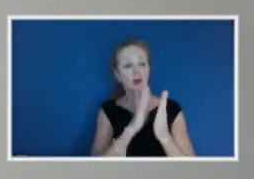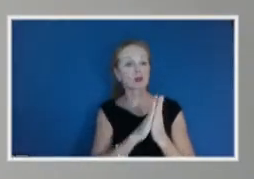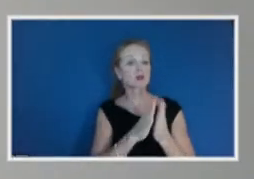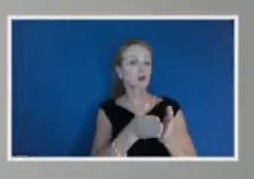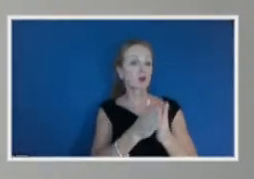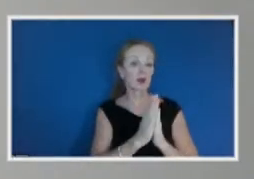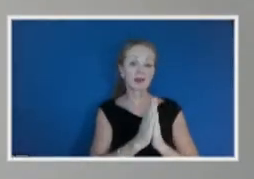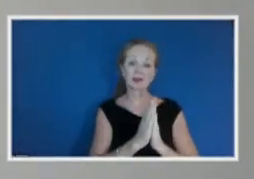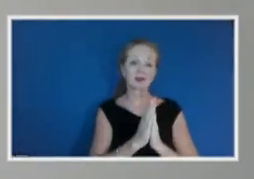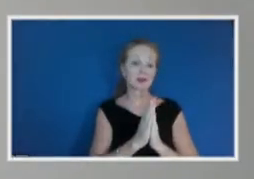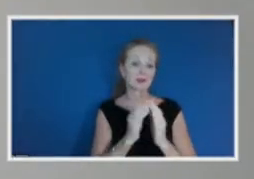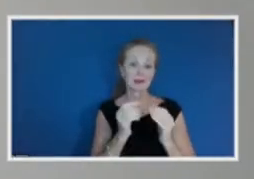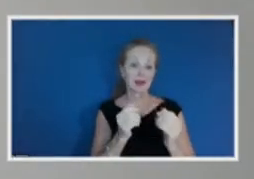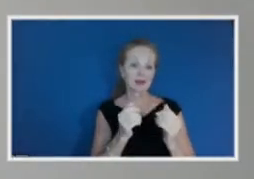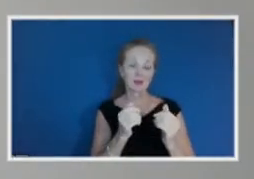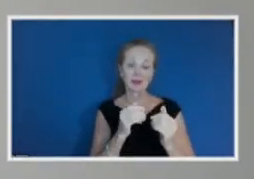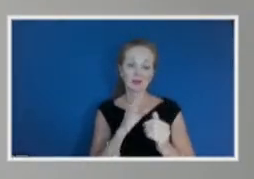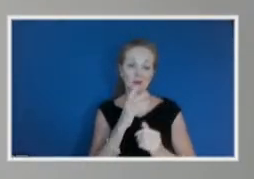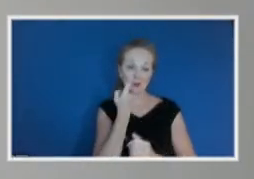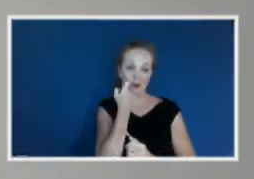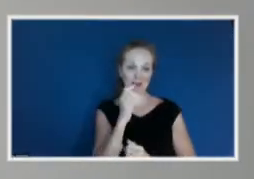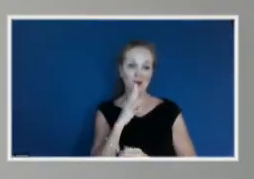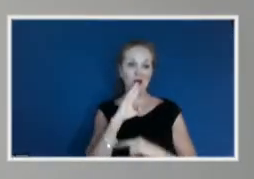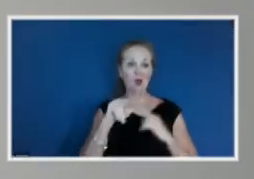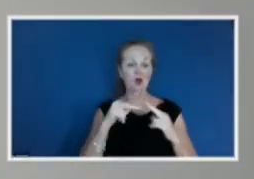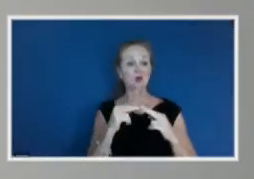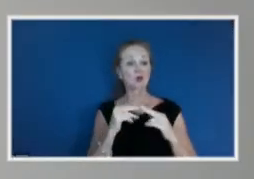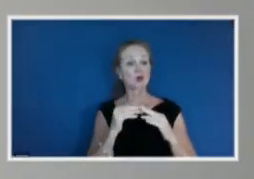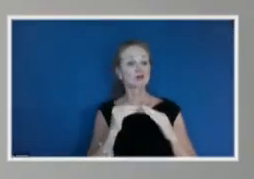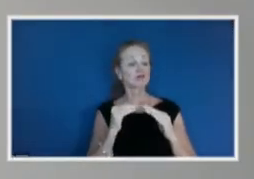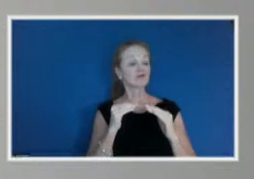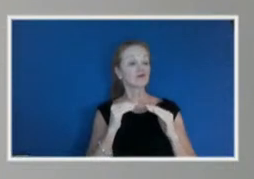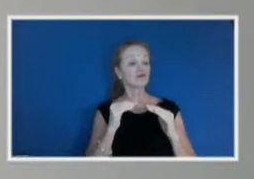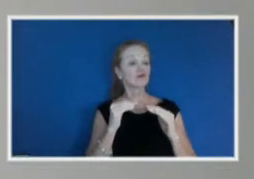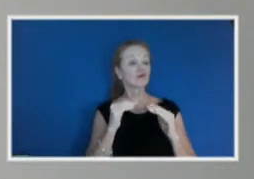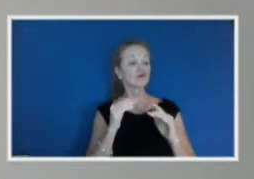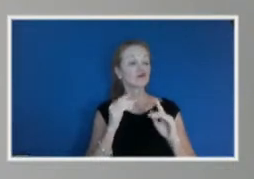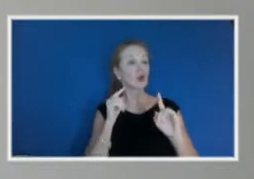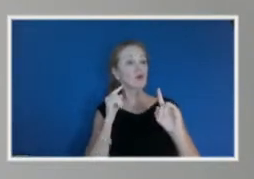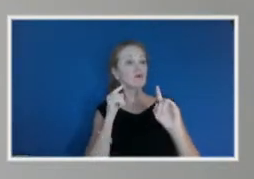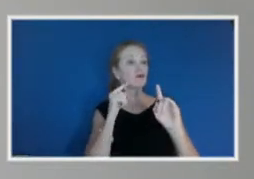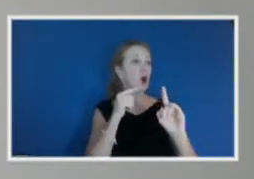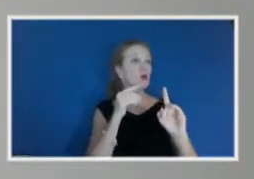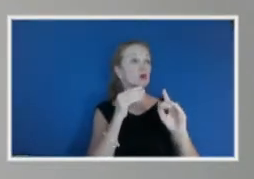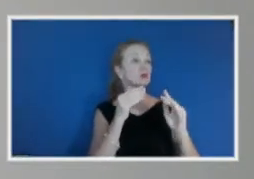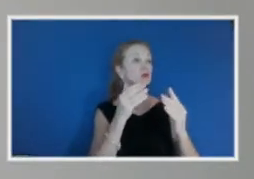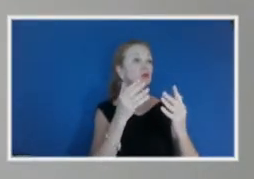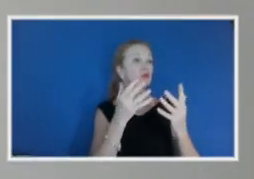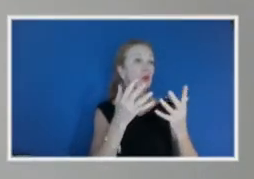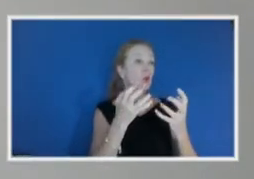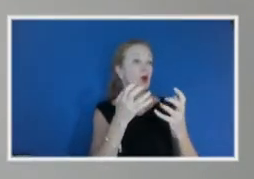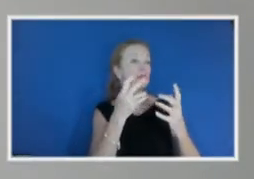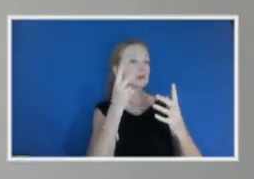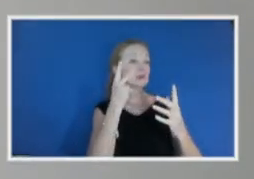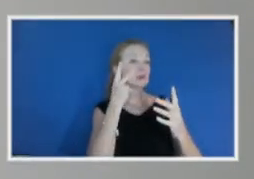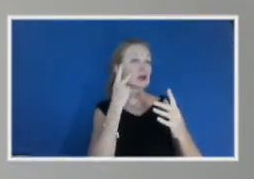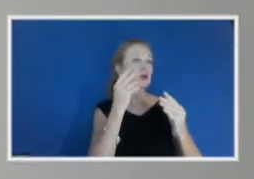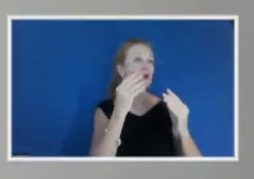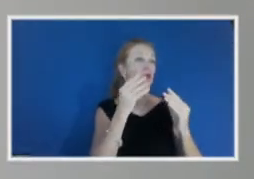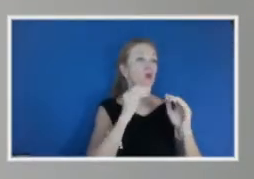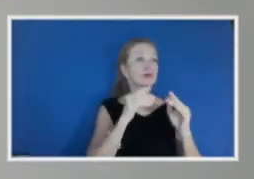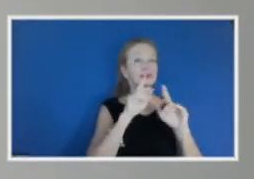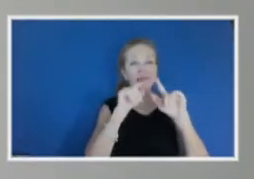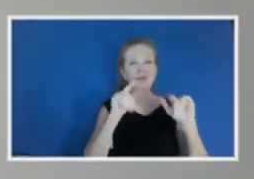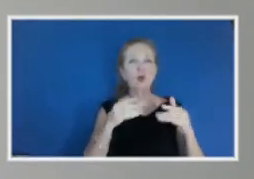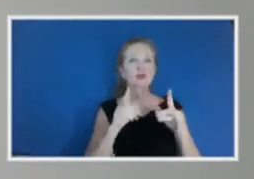talked about earlier. So as we move forward, we try to look at ways that we could be more effective and also be more effective in the